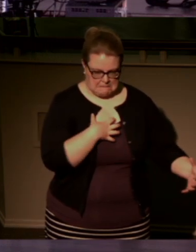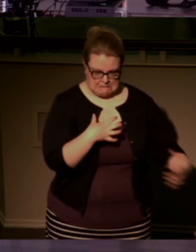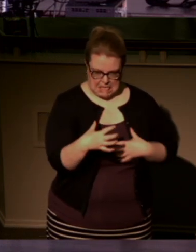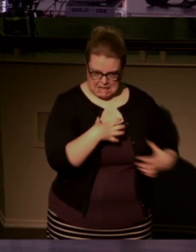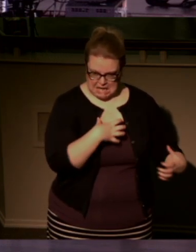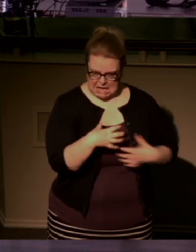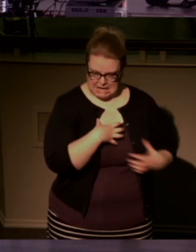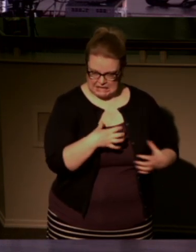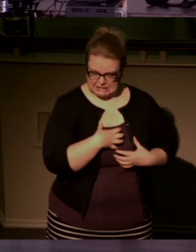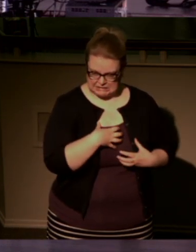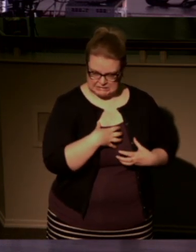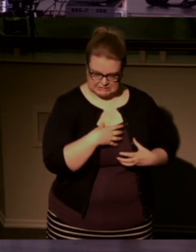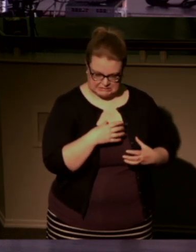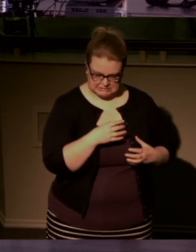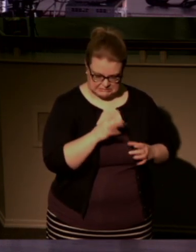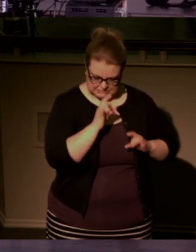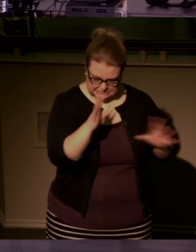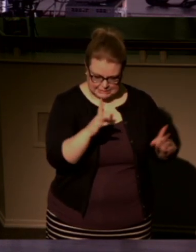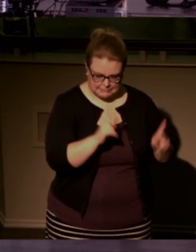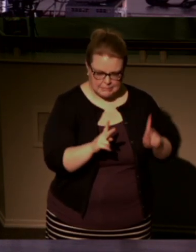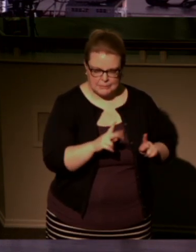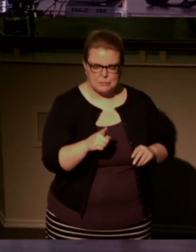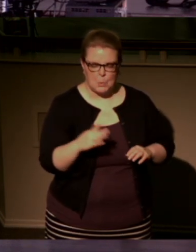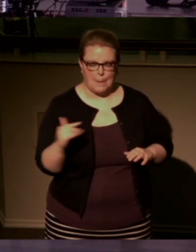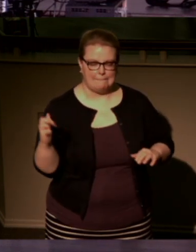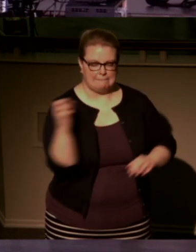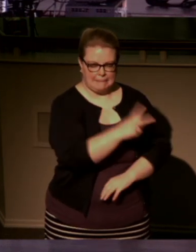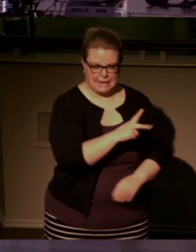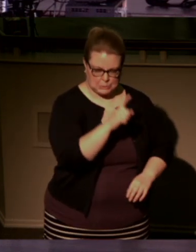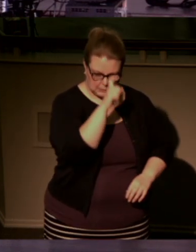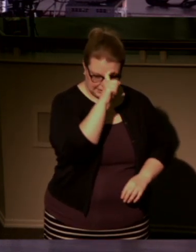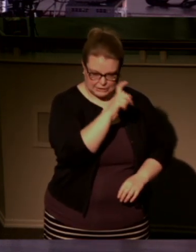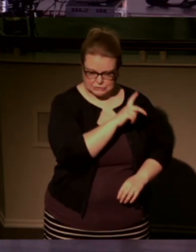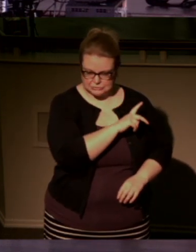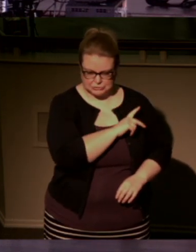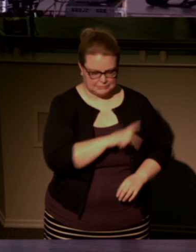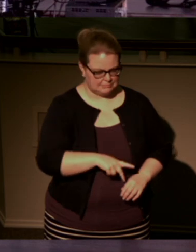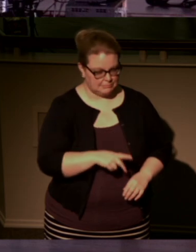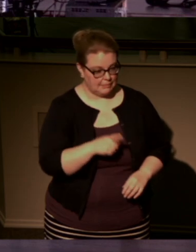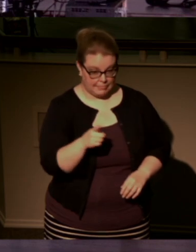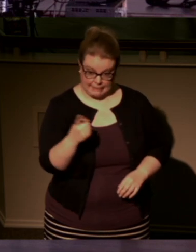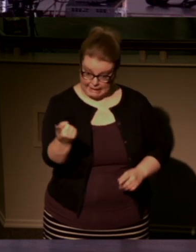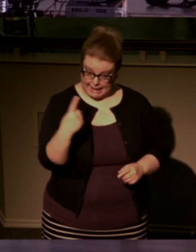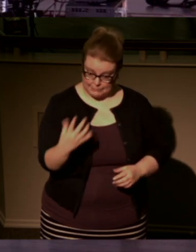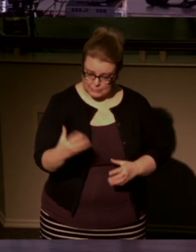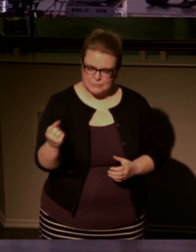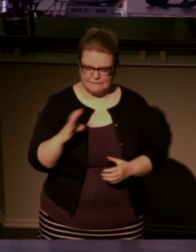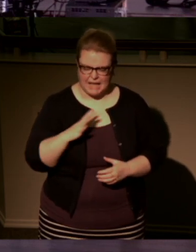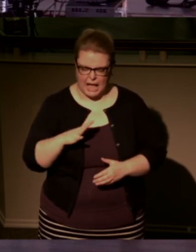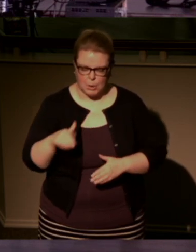I'm just going to let you go back to Egypt. They came out to get you, so fine, go back. You notice that?